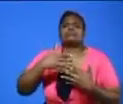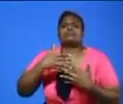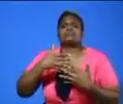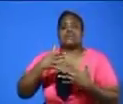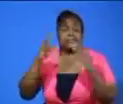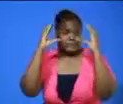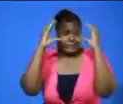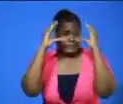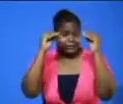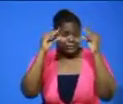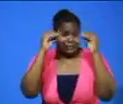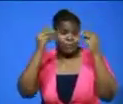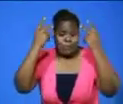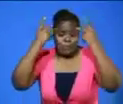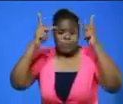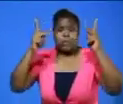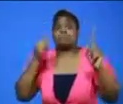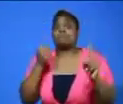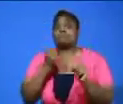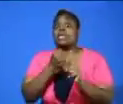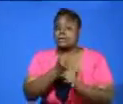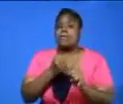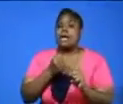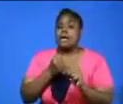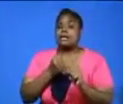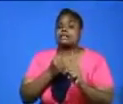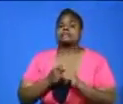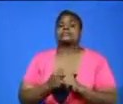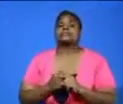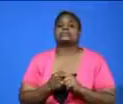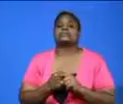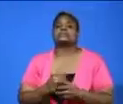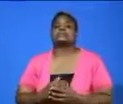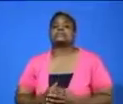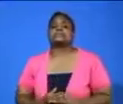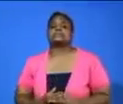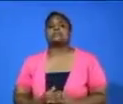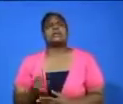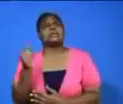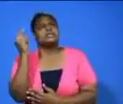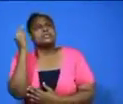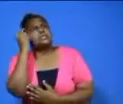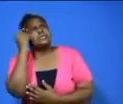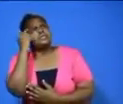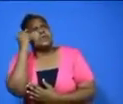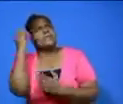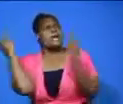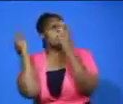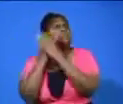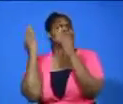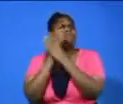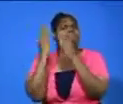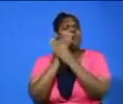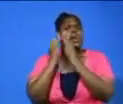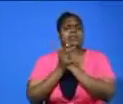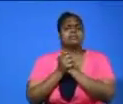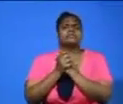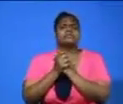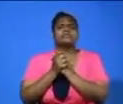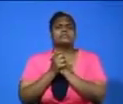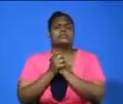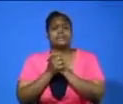and political implications. Can I talk with you? Oh, my mind is disturbed.